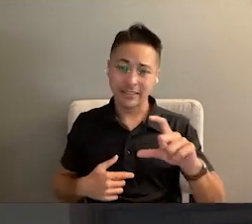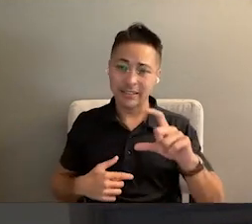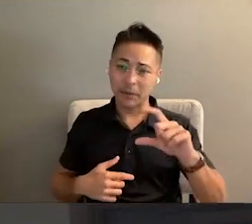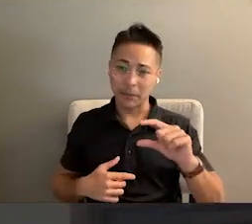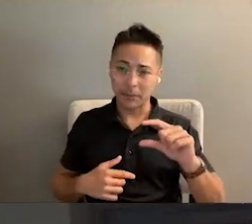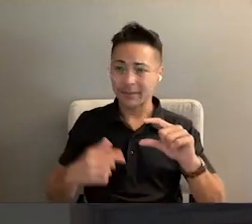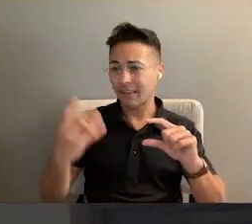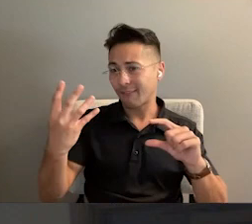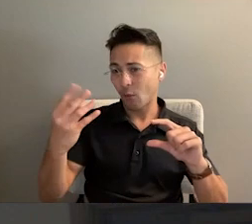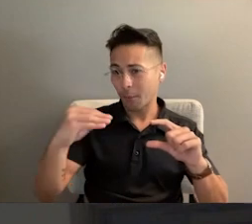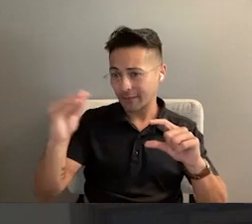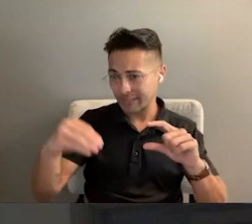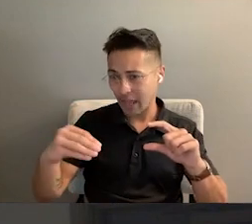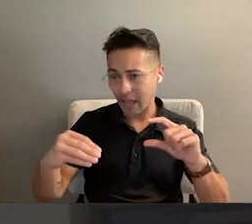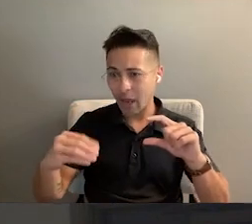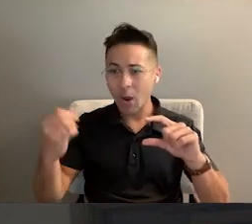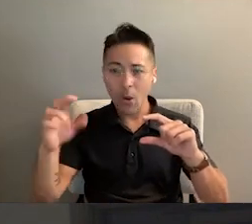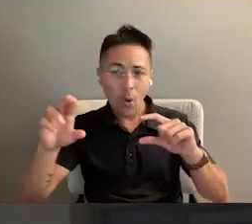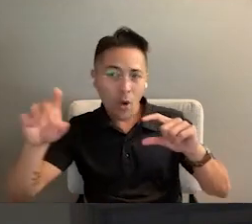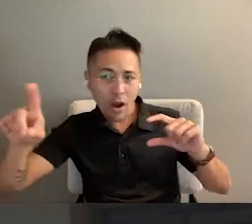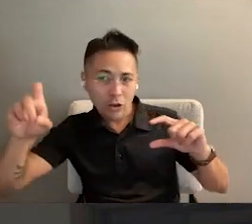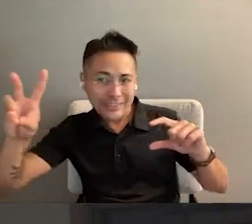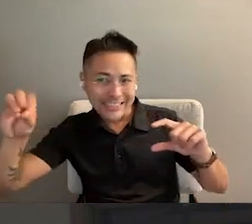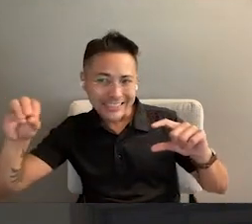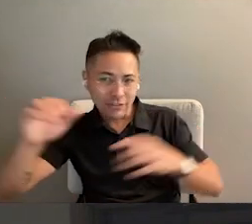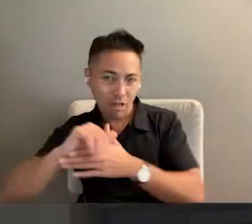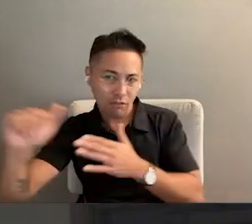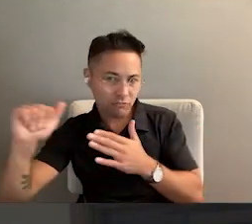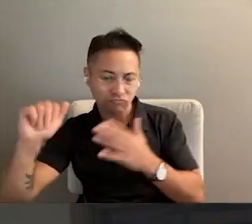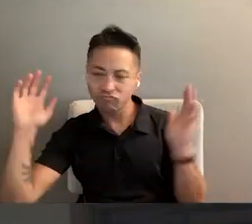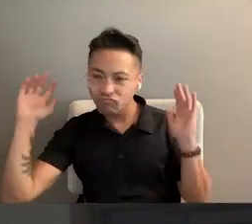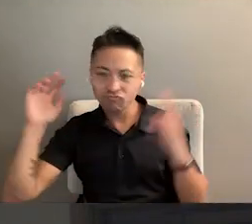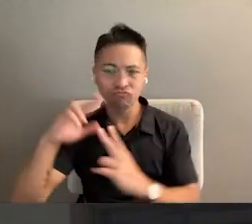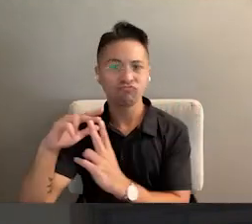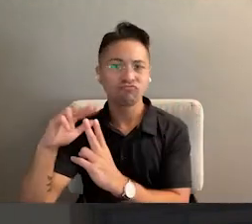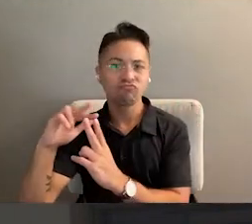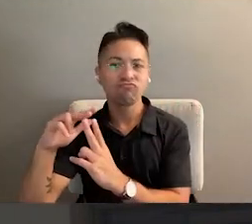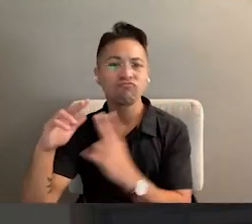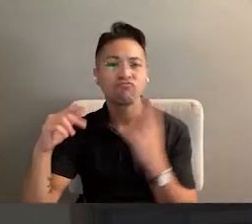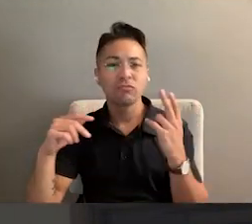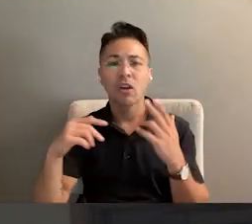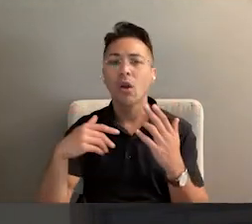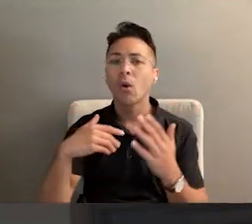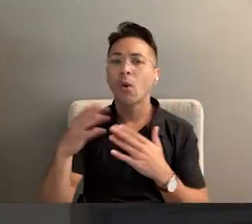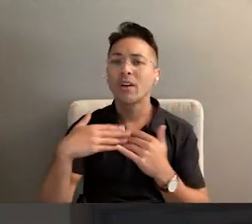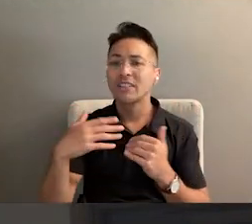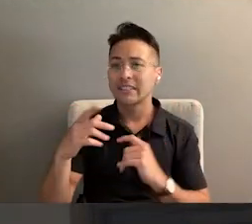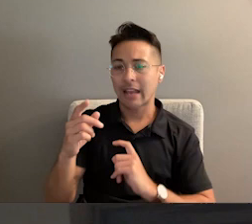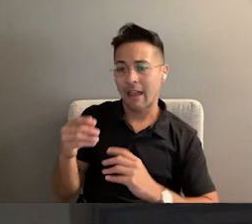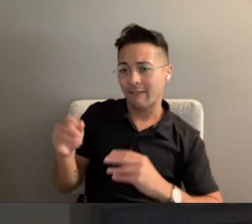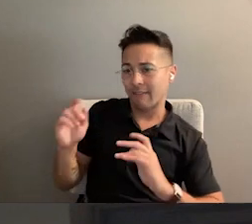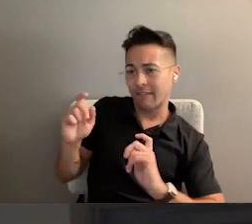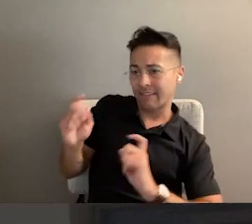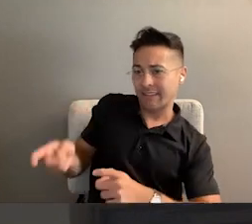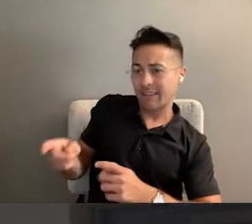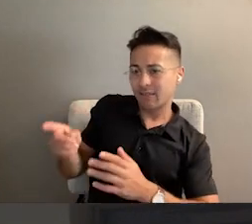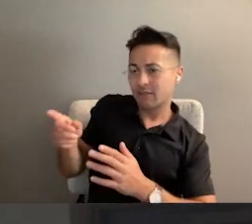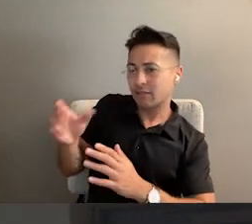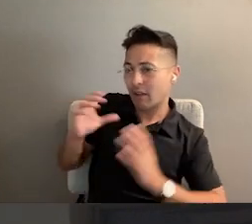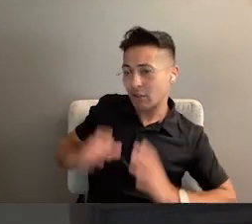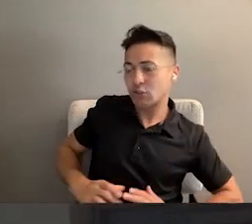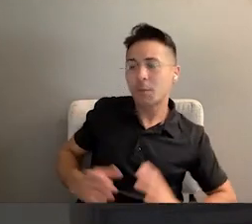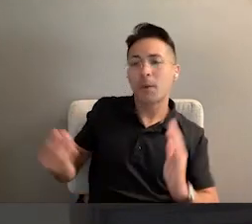rate, and the administrative fee is either 4% or $160. It